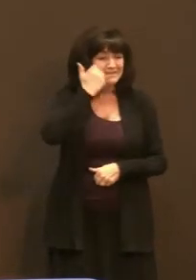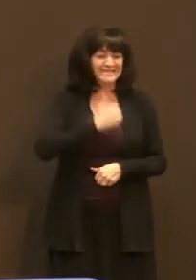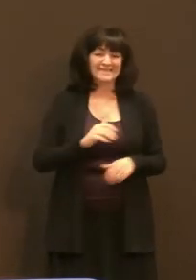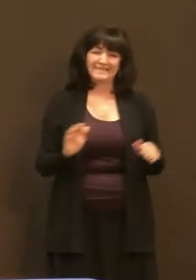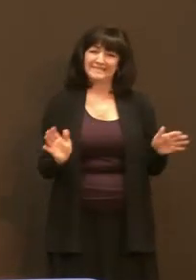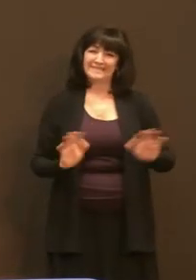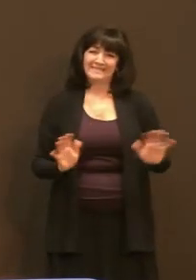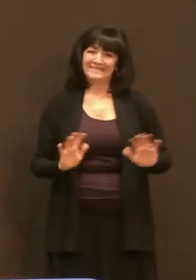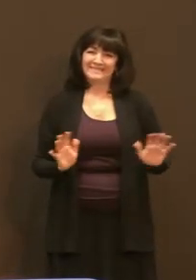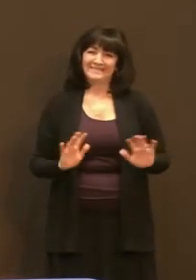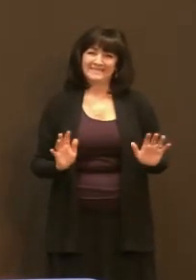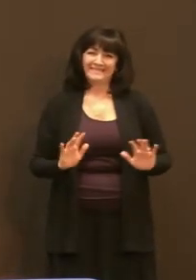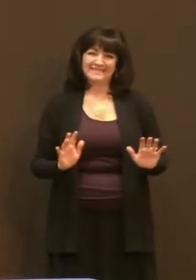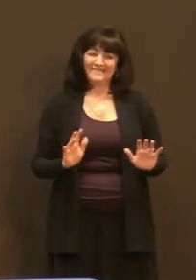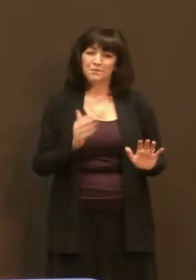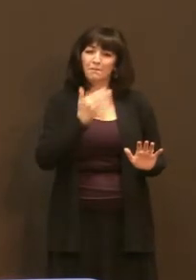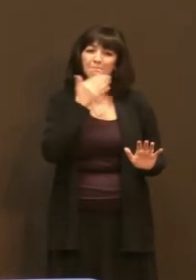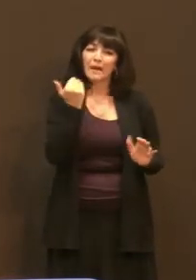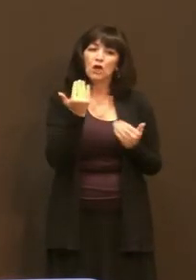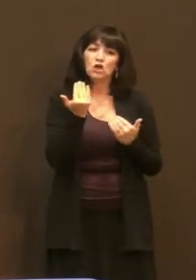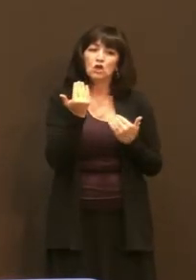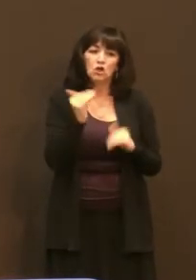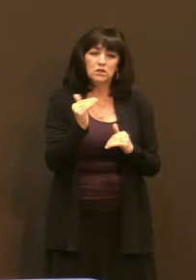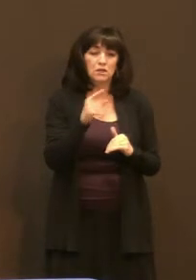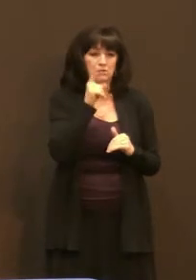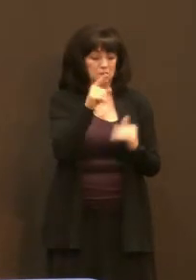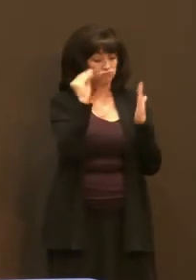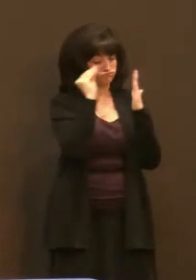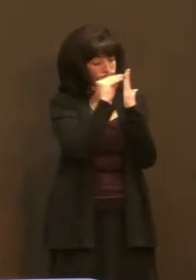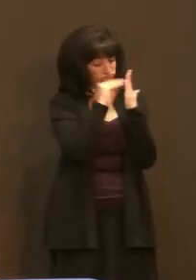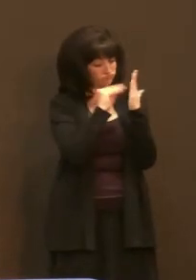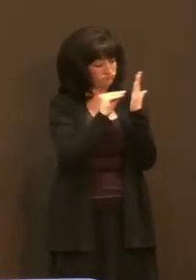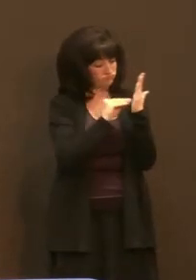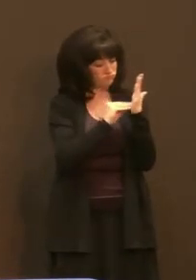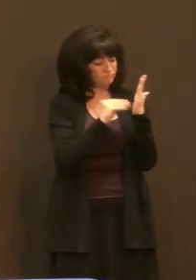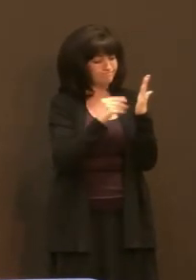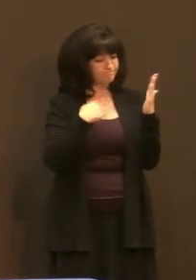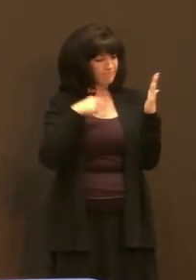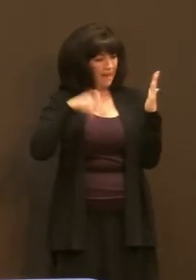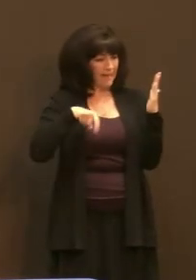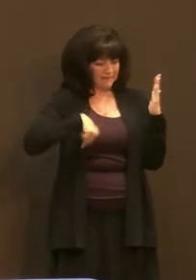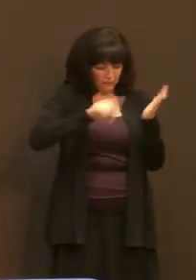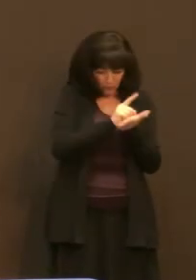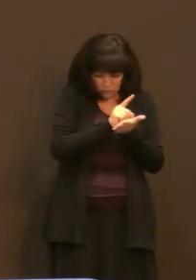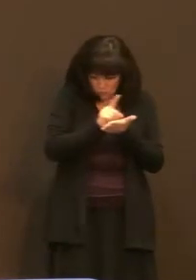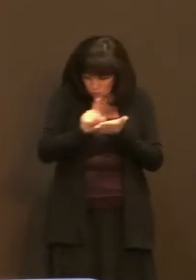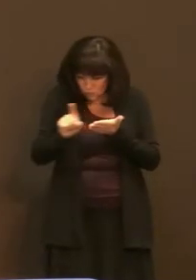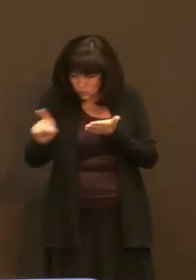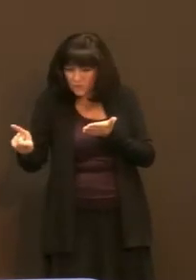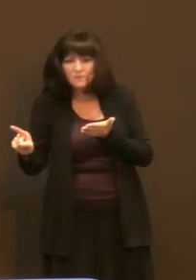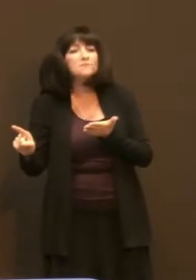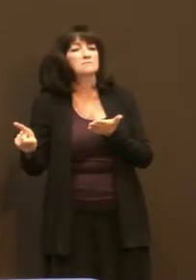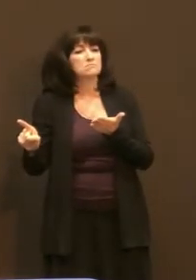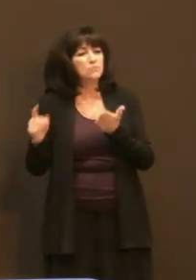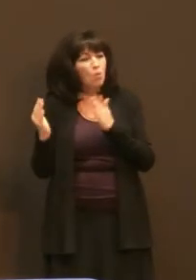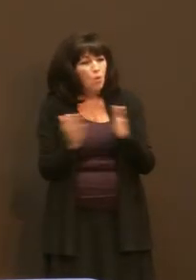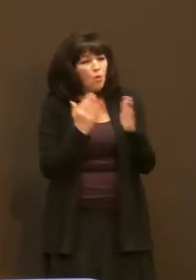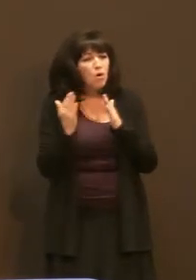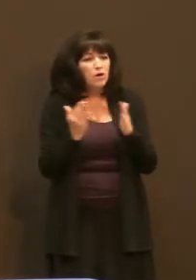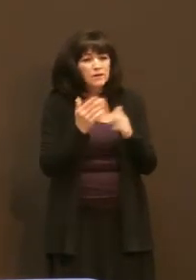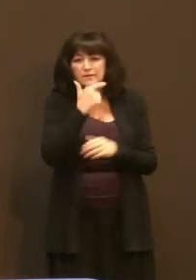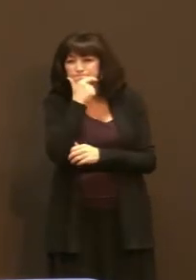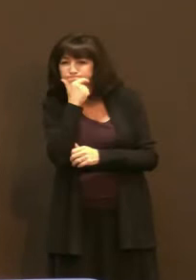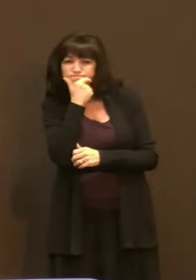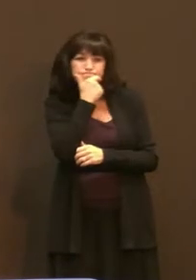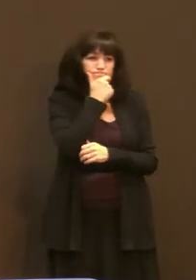You really want to be limited. You want to get an organized list. Good thing to do is kind of organize it as you're going to be